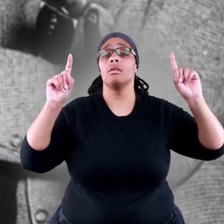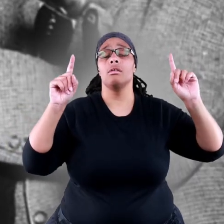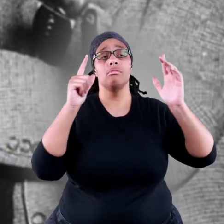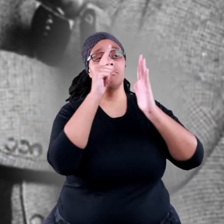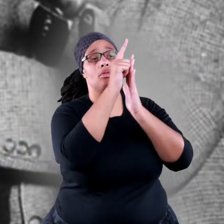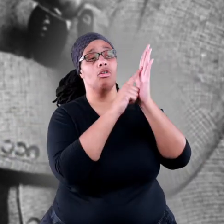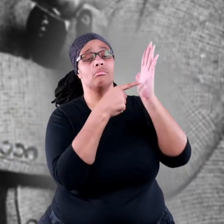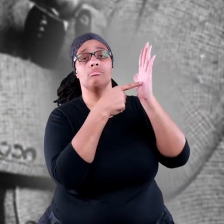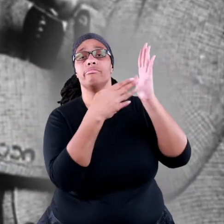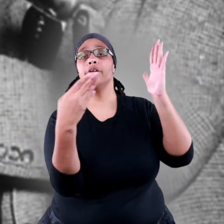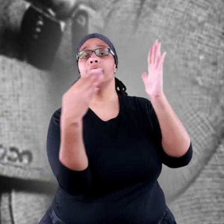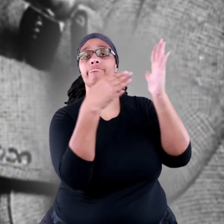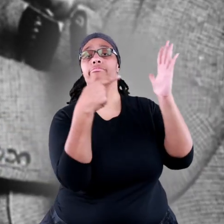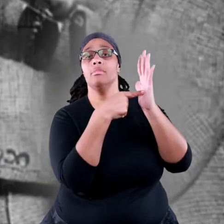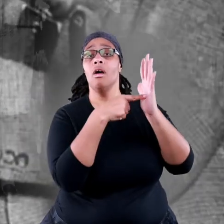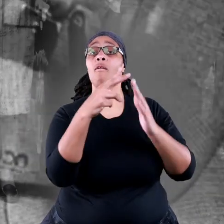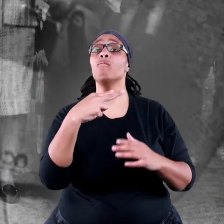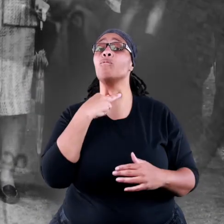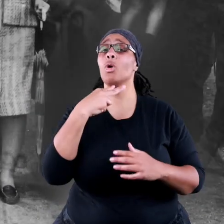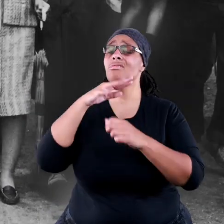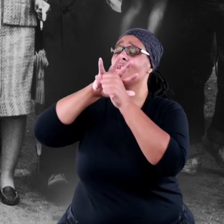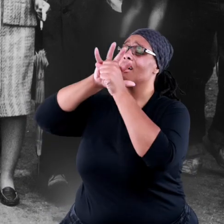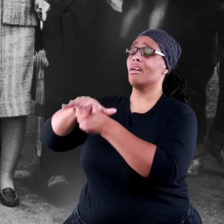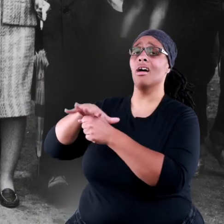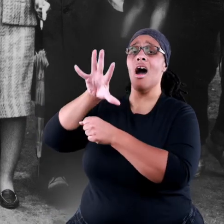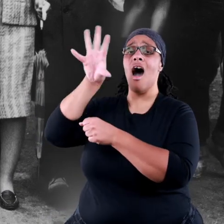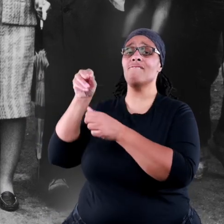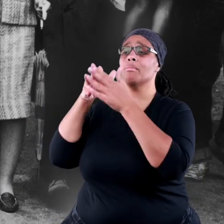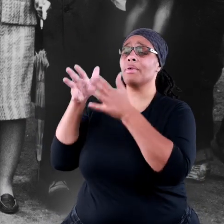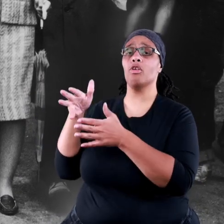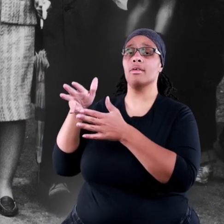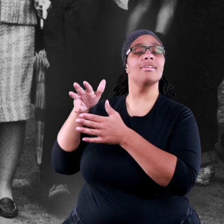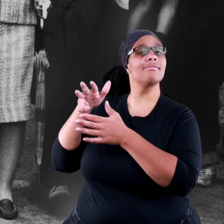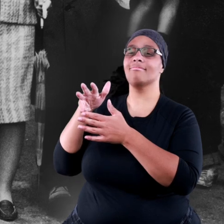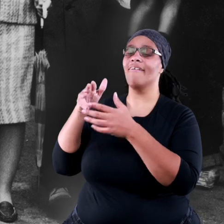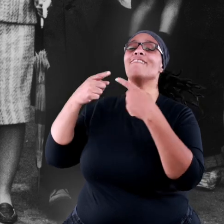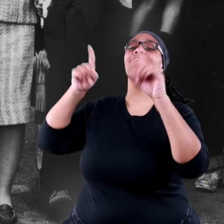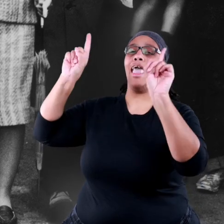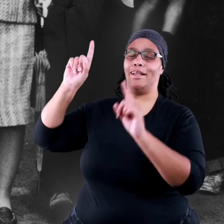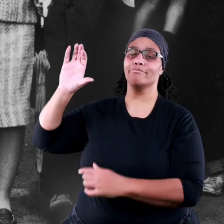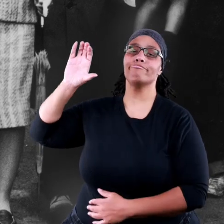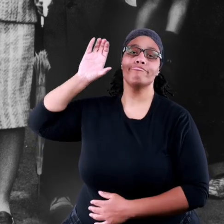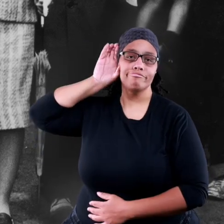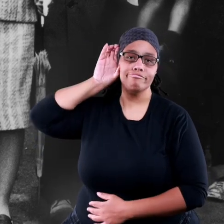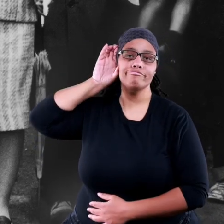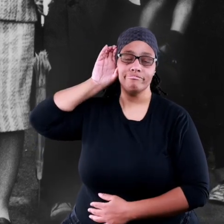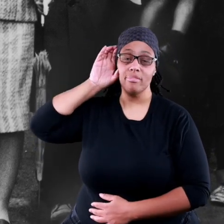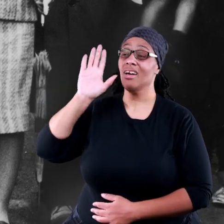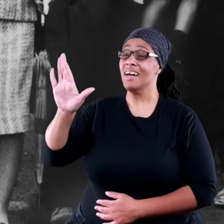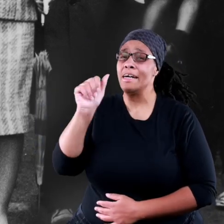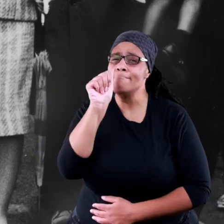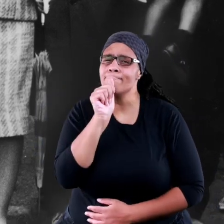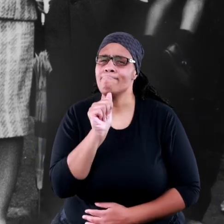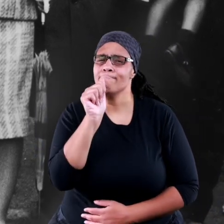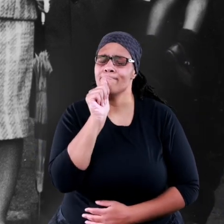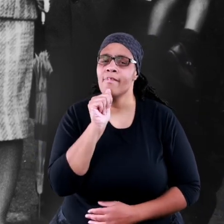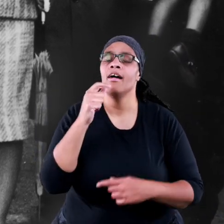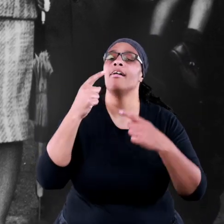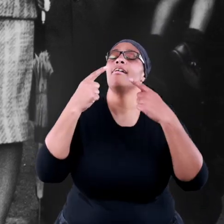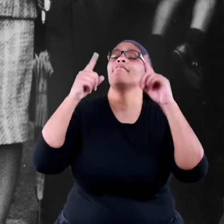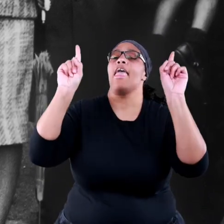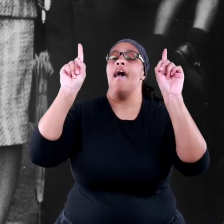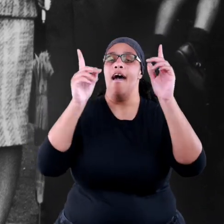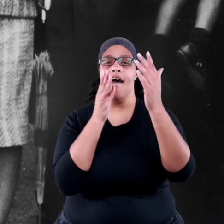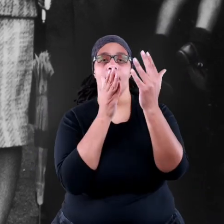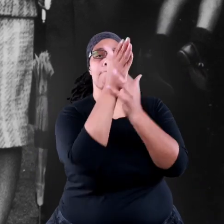law. At last, the voices of the oppressed African Americans were being heard. Their patience